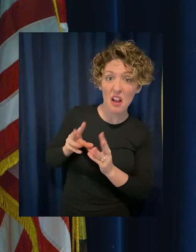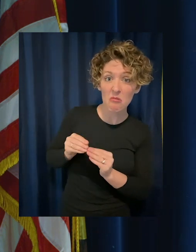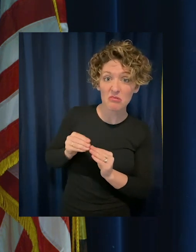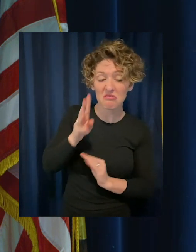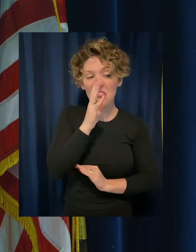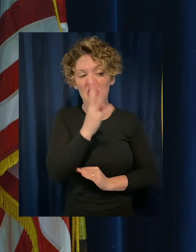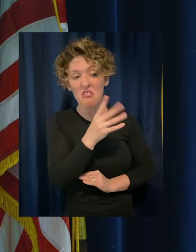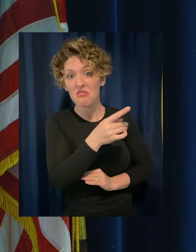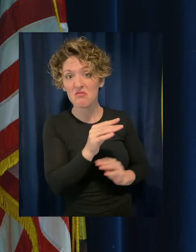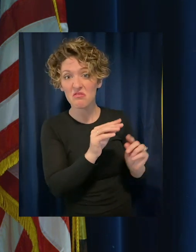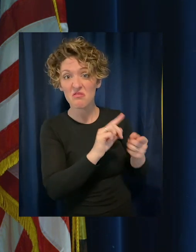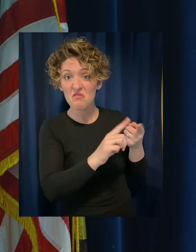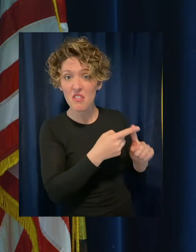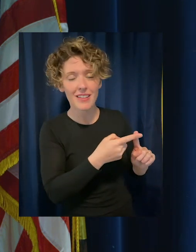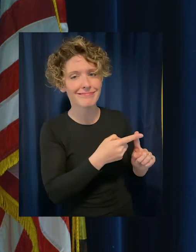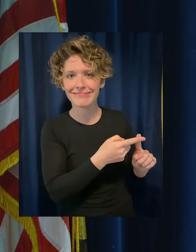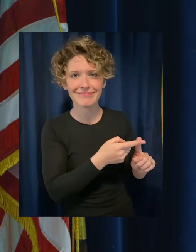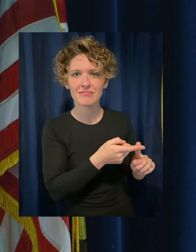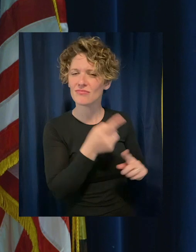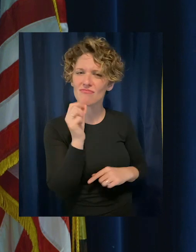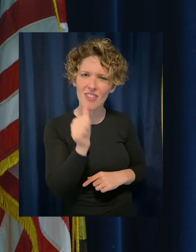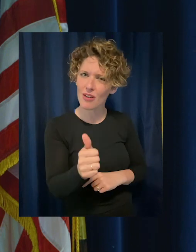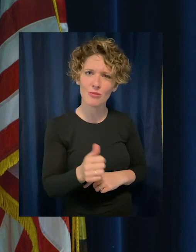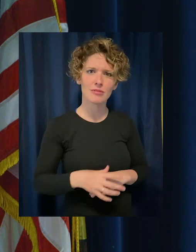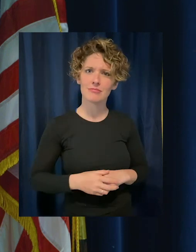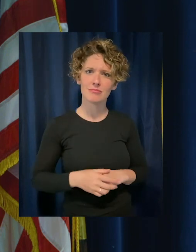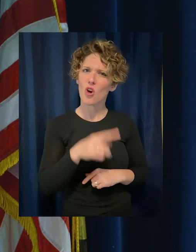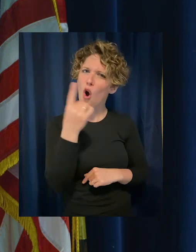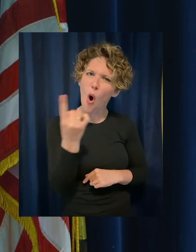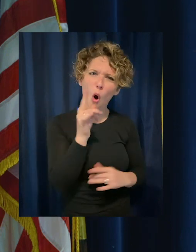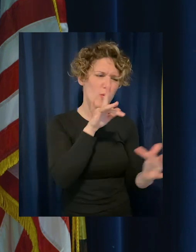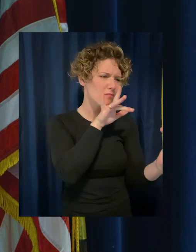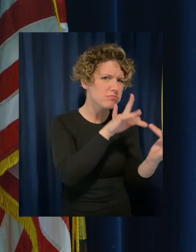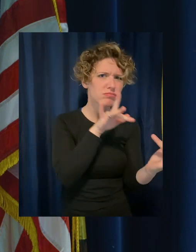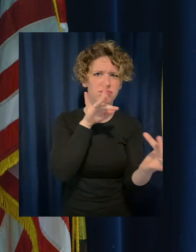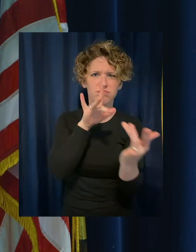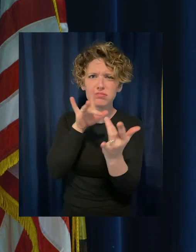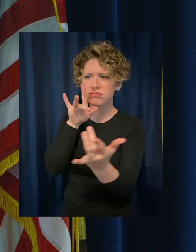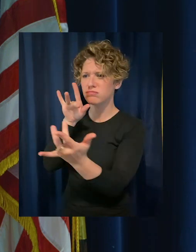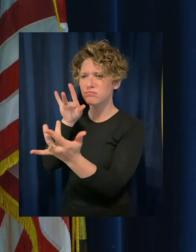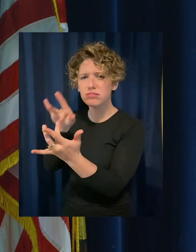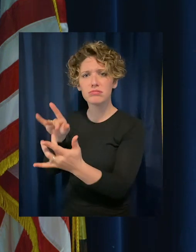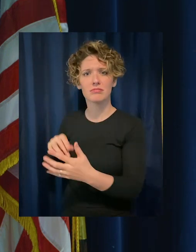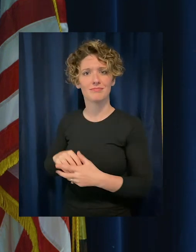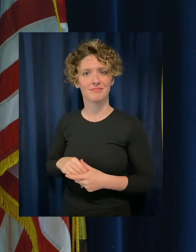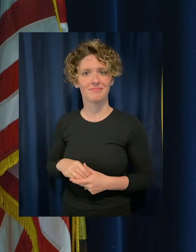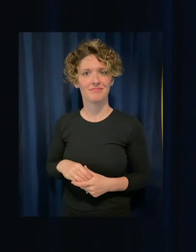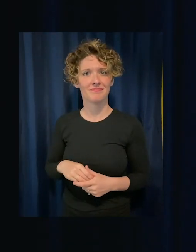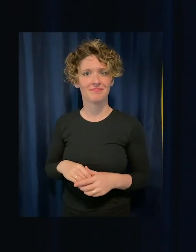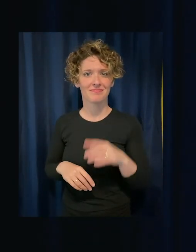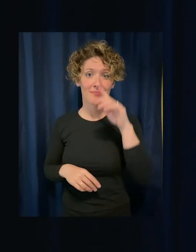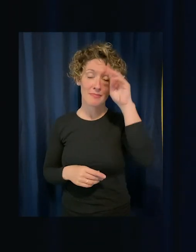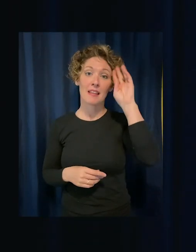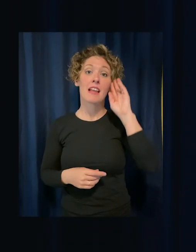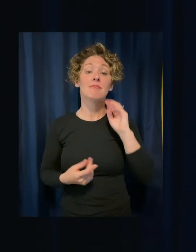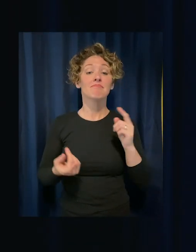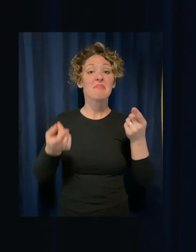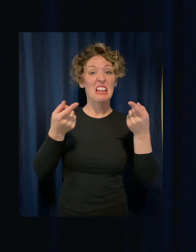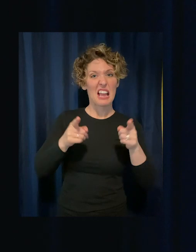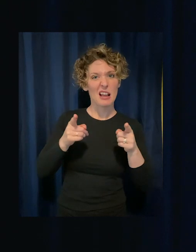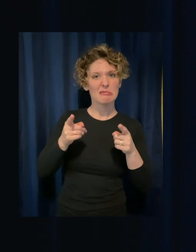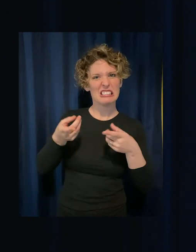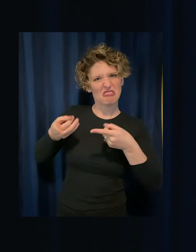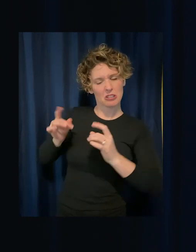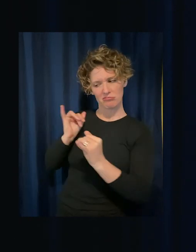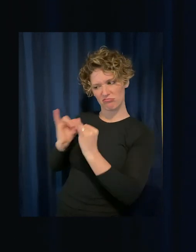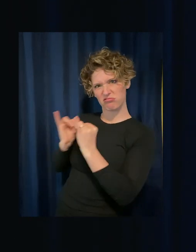had an Iditarod party at my house this year, and some friends and their families came to eat lots and go out on the lake and watch the dogs go